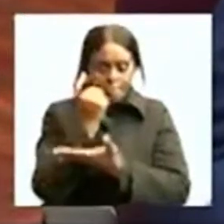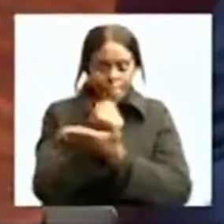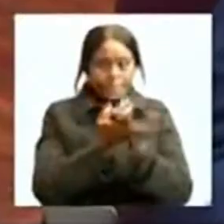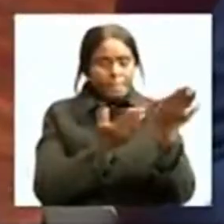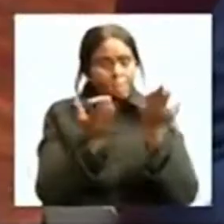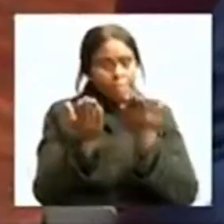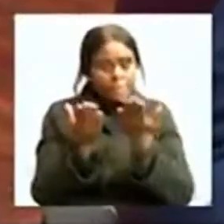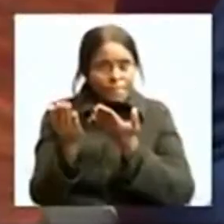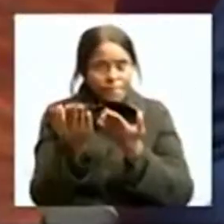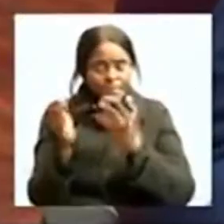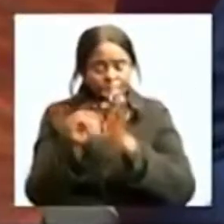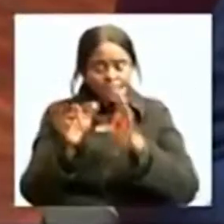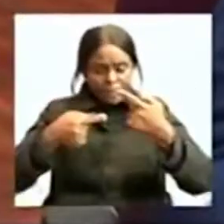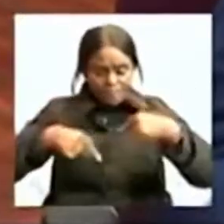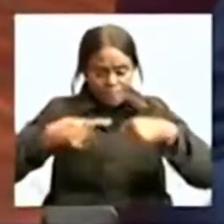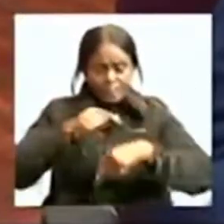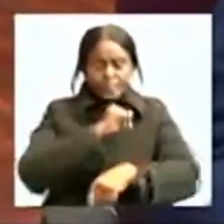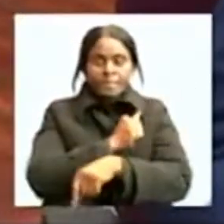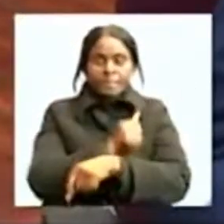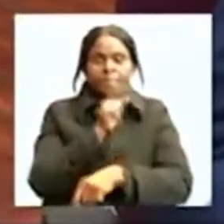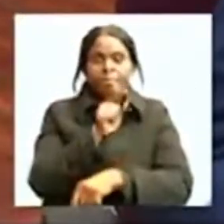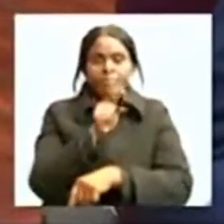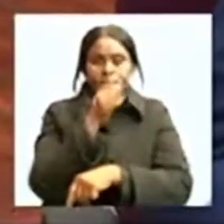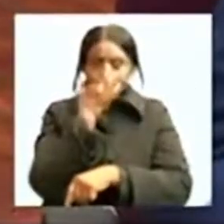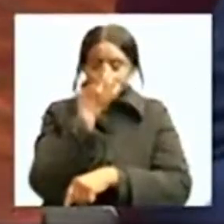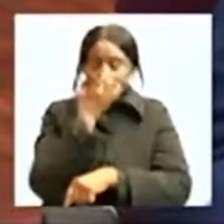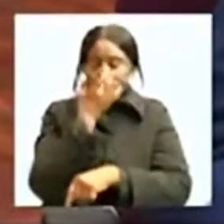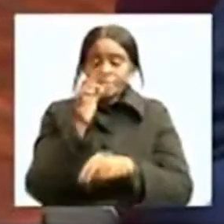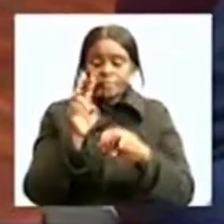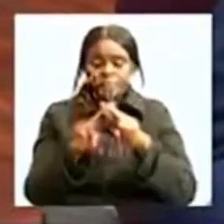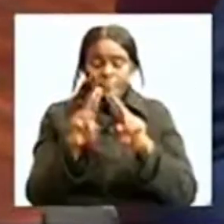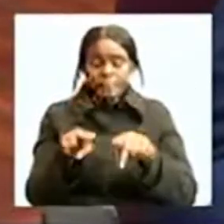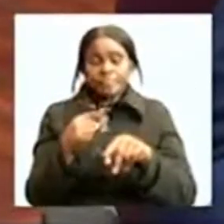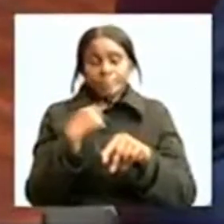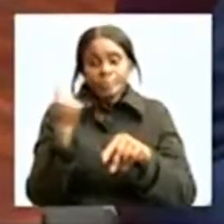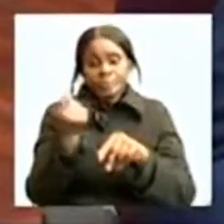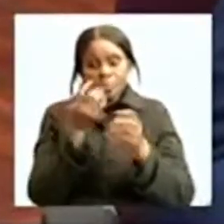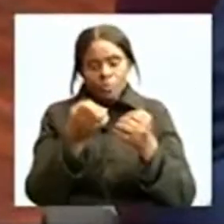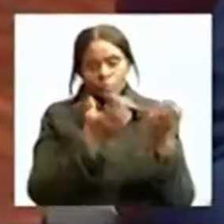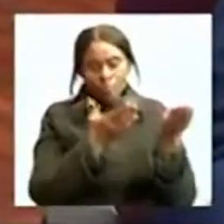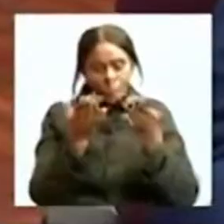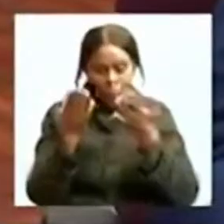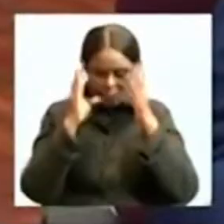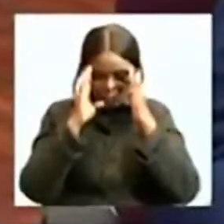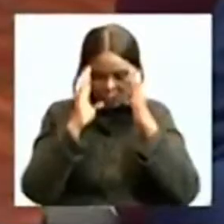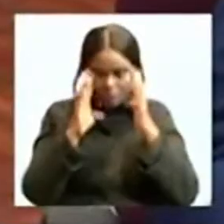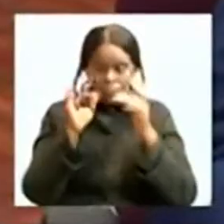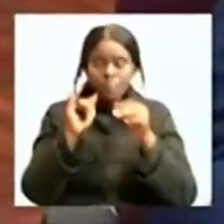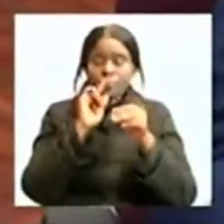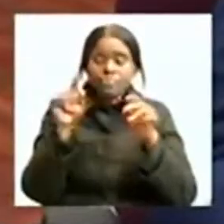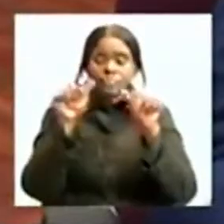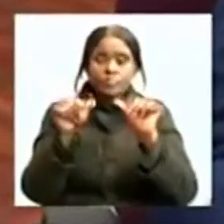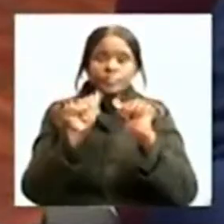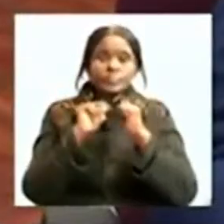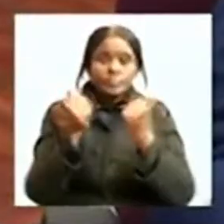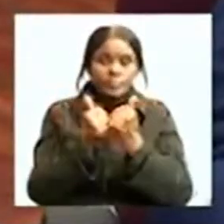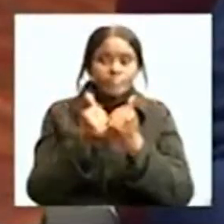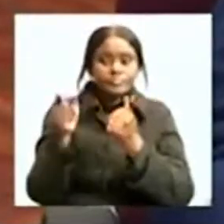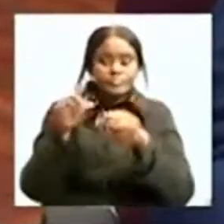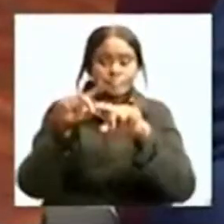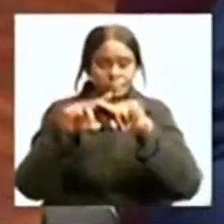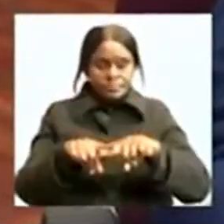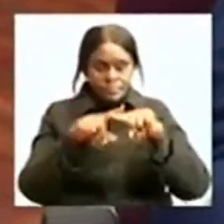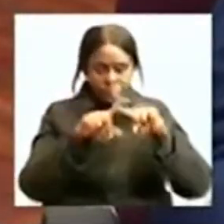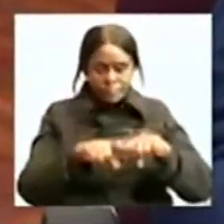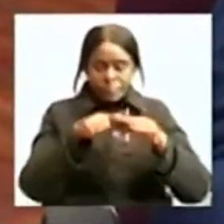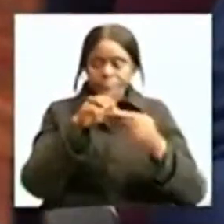delivery in the local authorities. Chairperson, I would like to bring to your attention that the Auditor General relied on